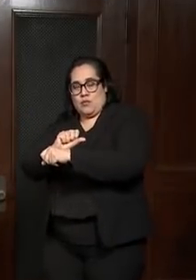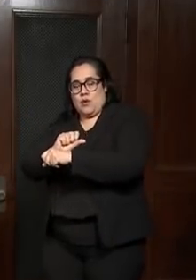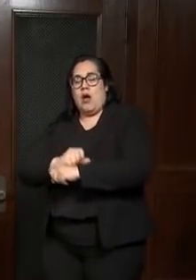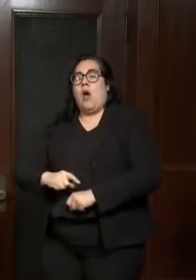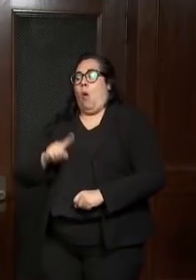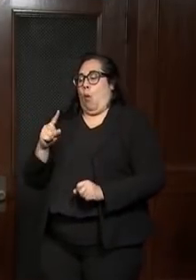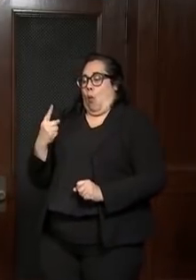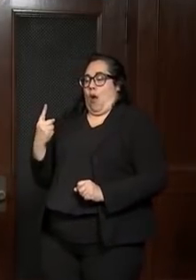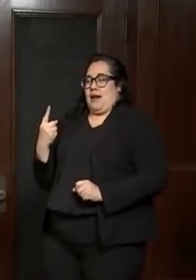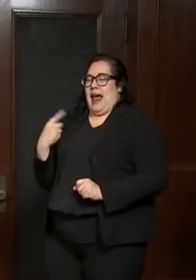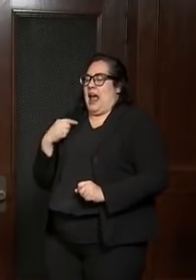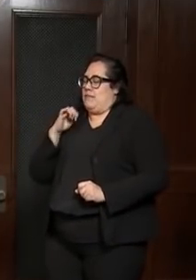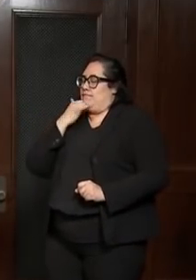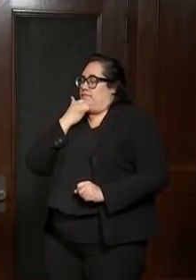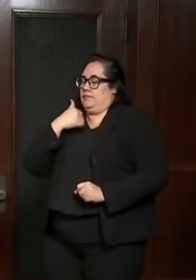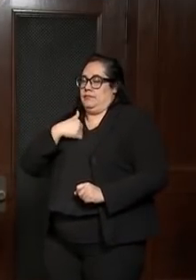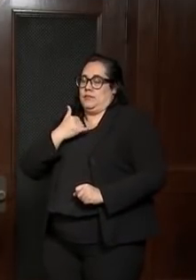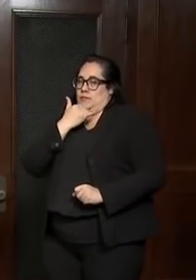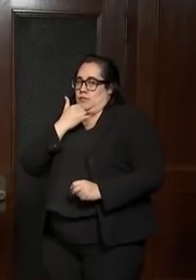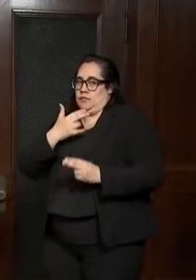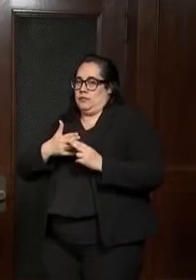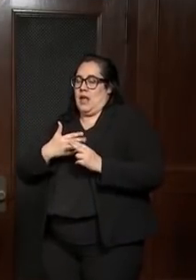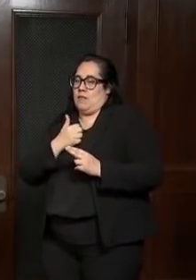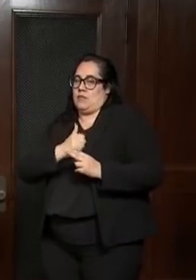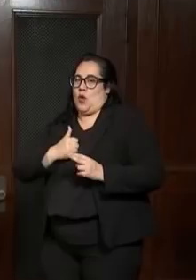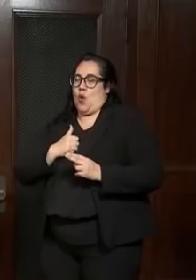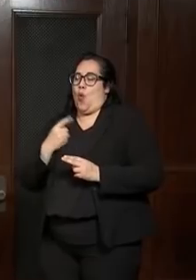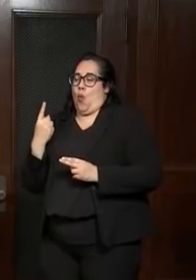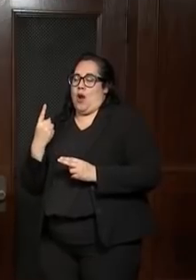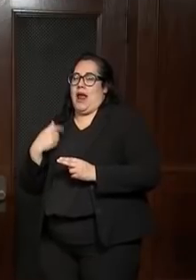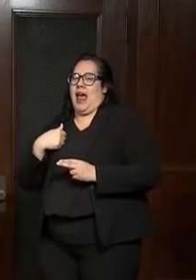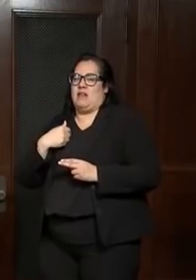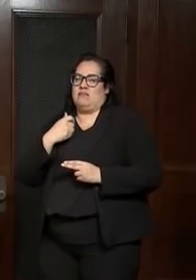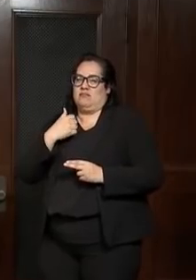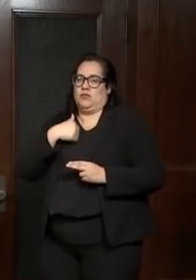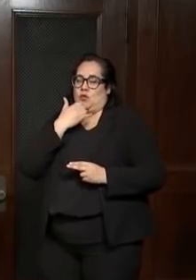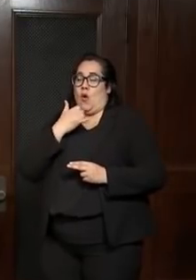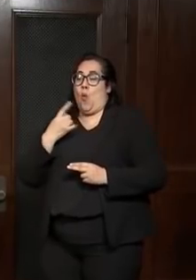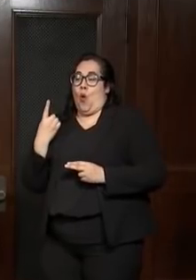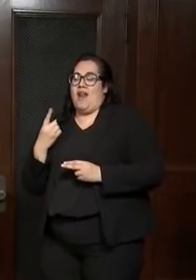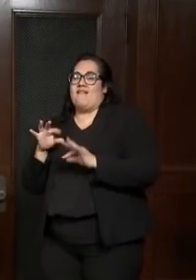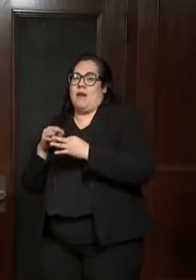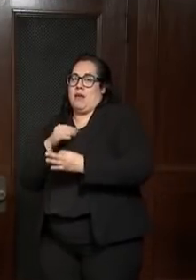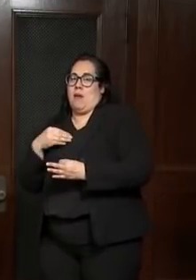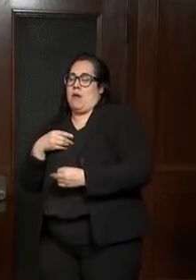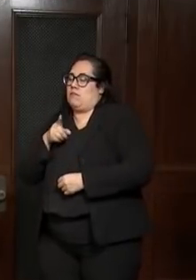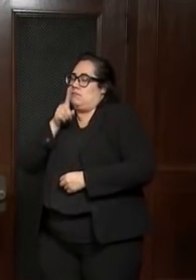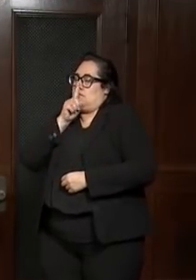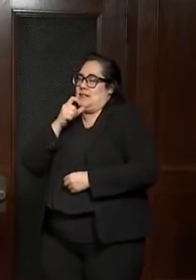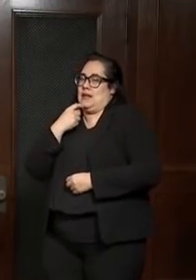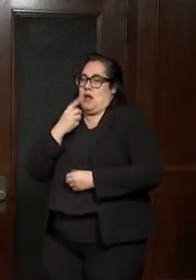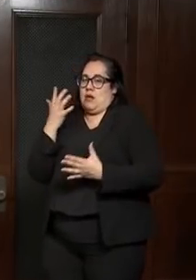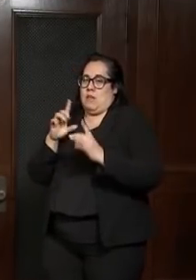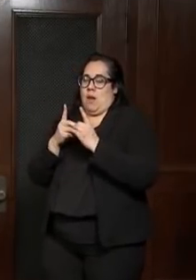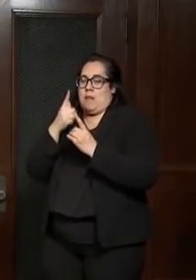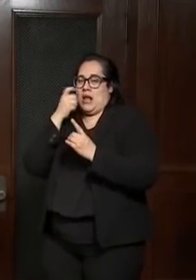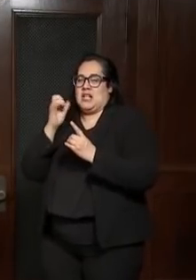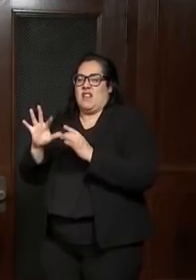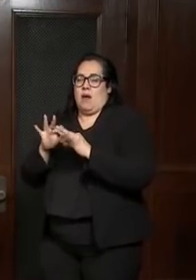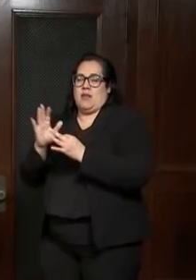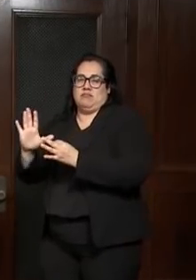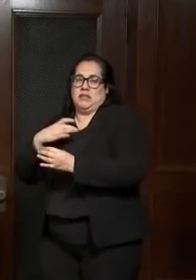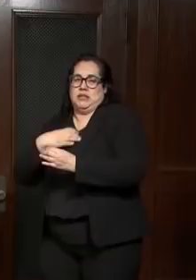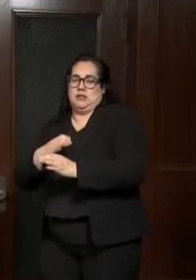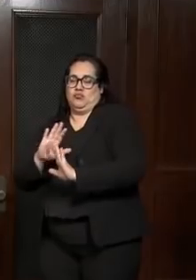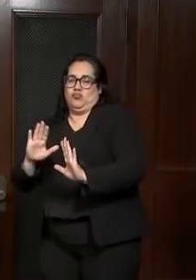only 1, I misspoke and I apologize, it was a family member. We're not naming what department that is based on the family's wishes